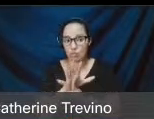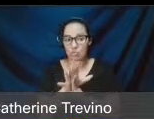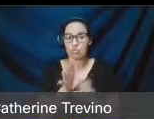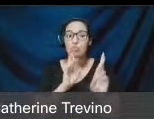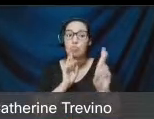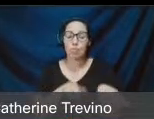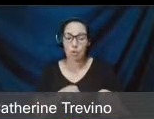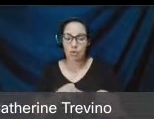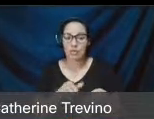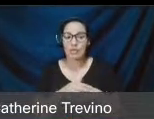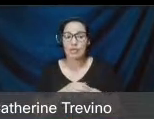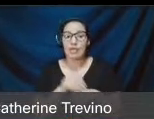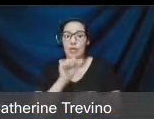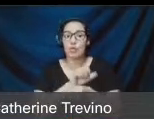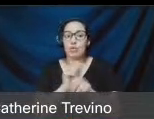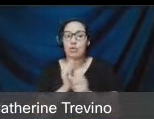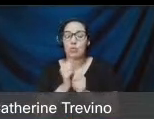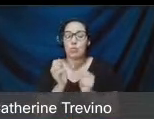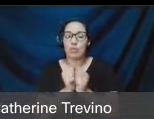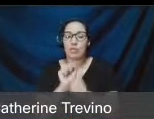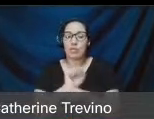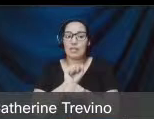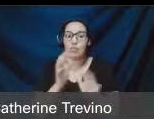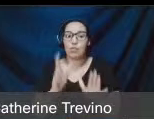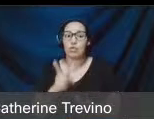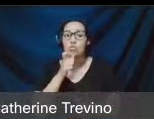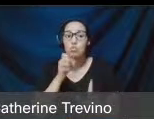working with our employees who have been exposed.